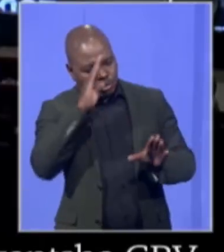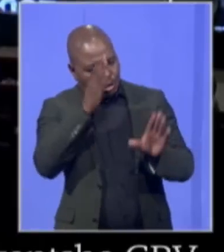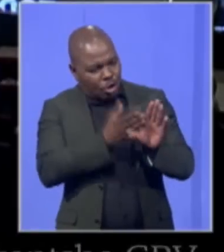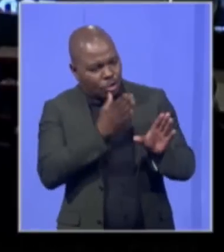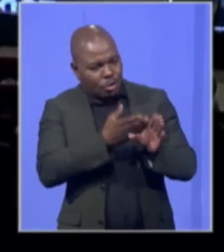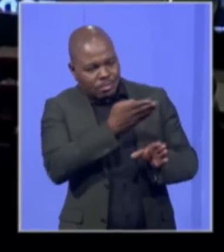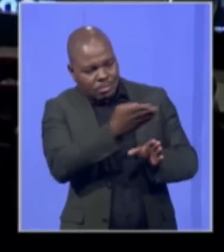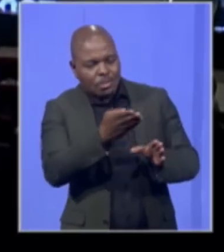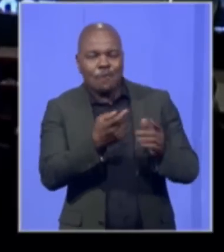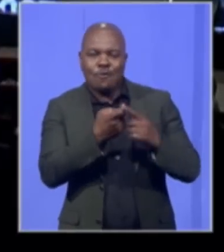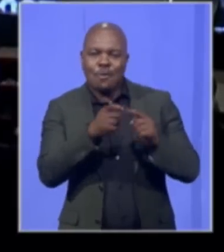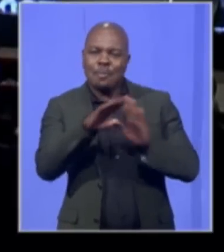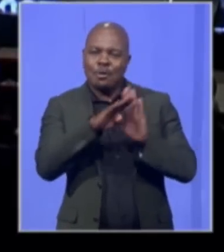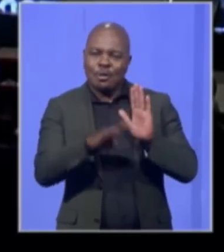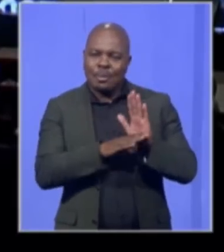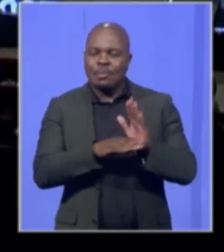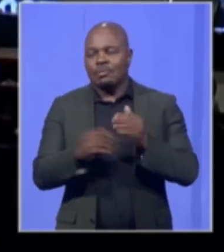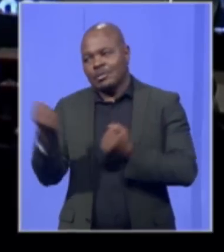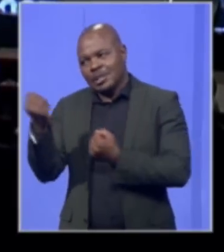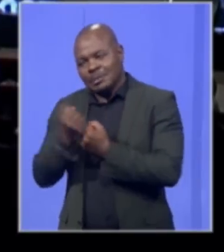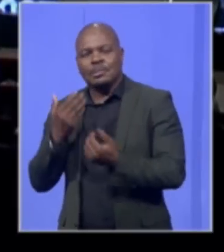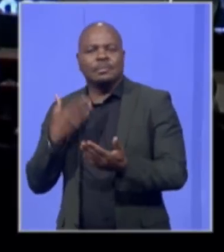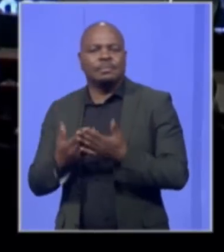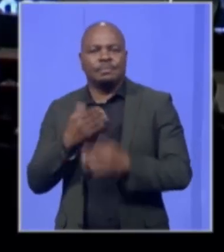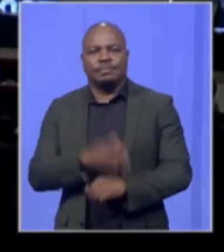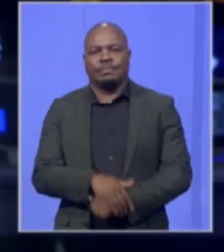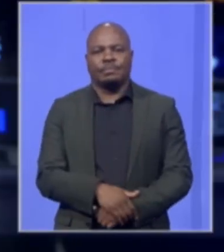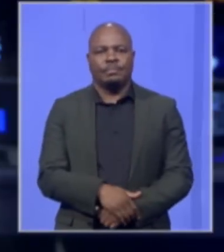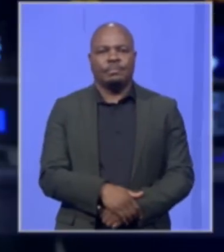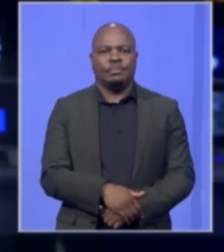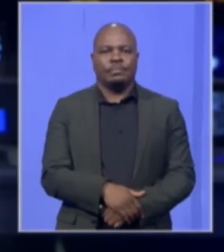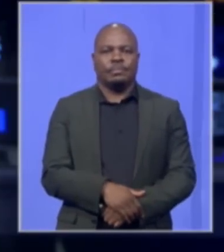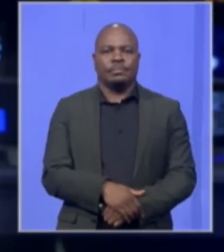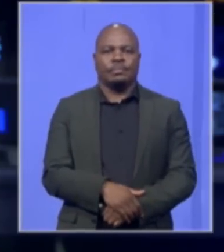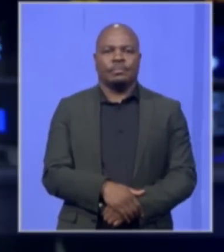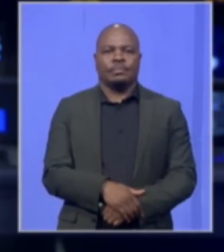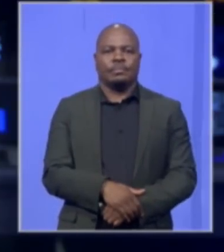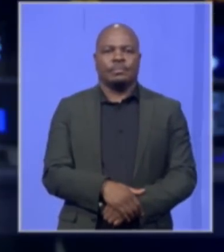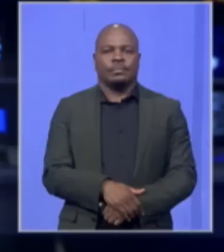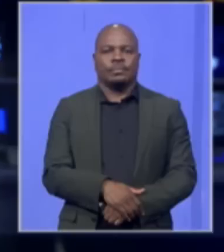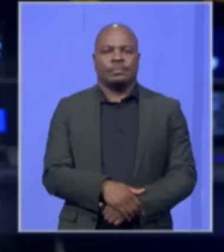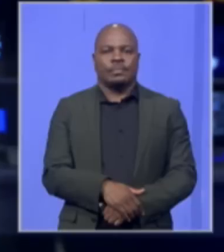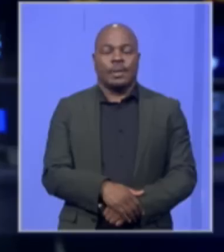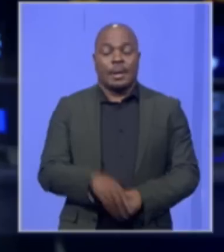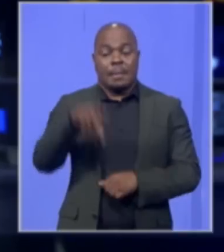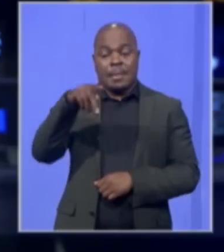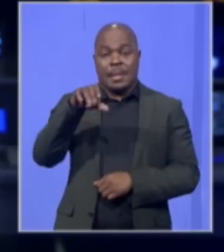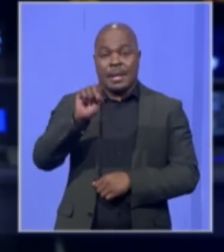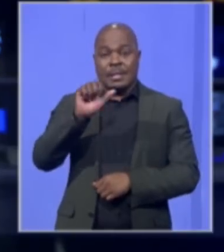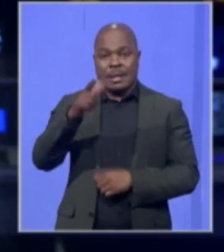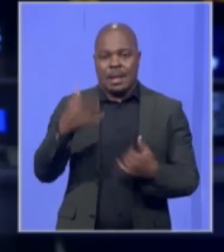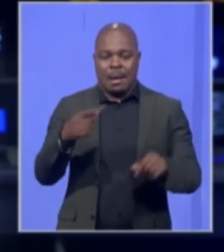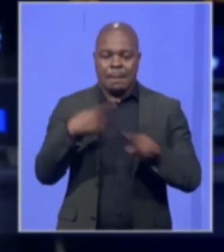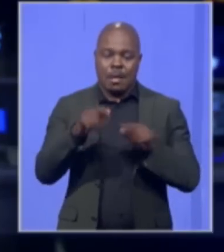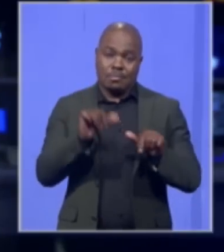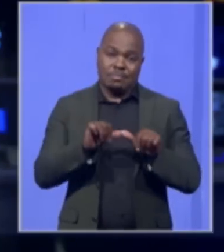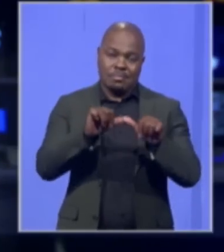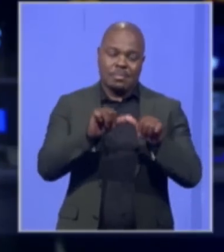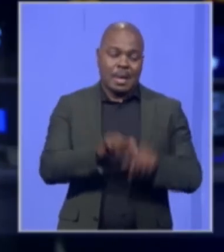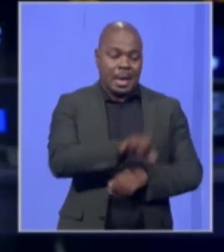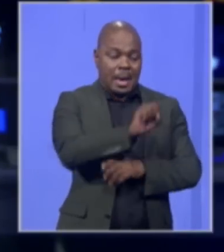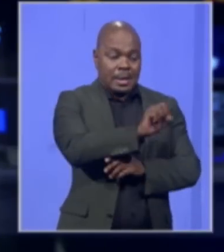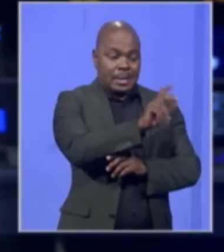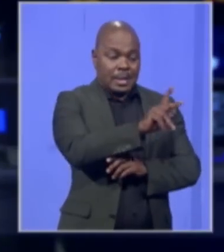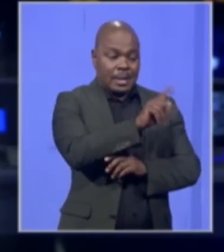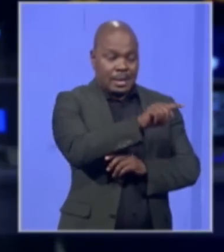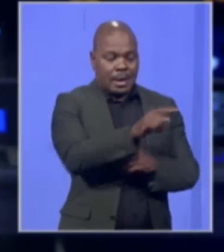through this program and get support and healing. Papading ya PSL e ntseng e tswela pele Sekhukhune